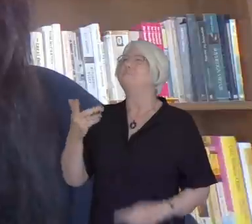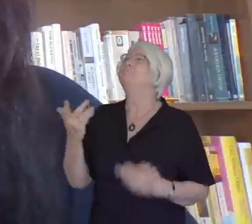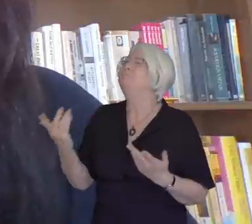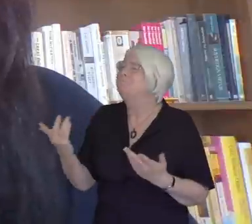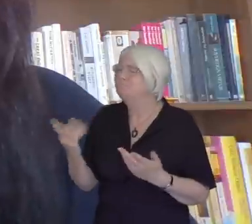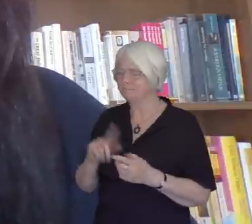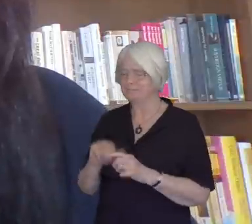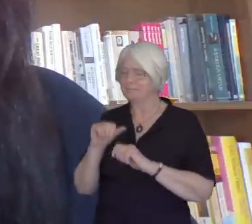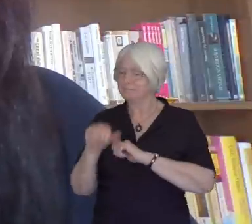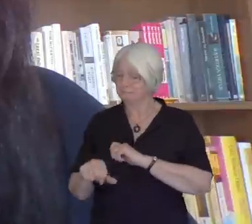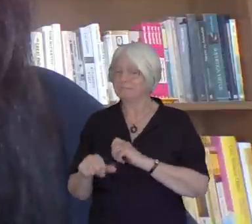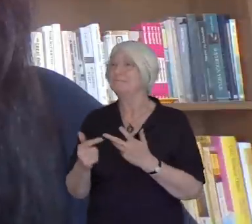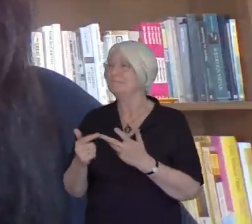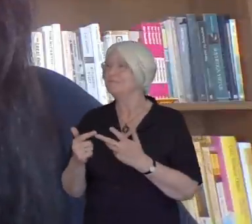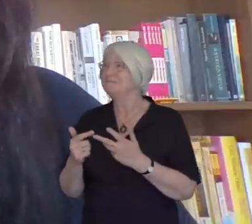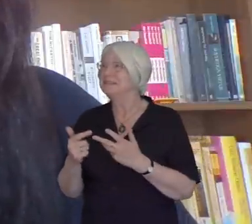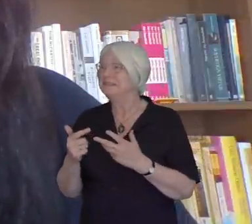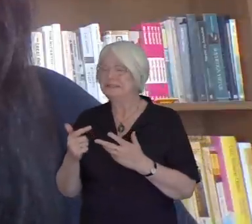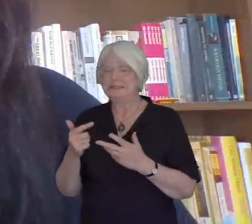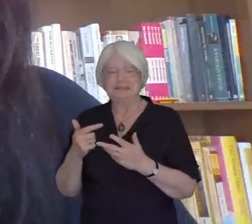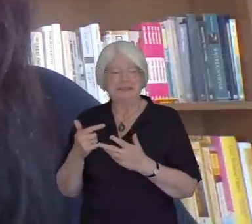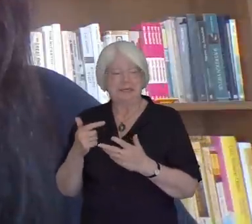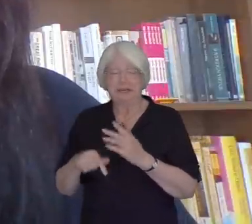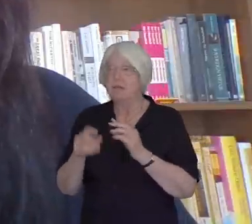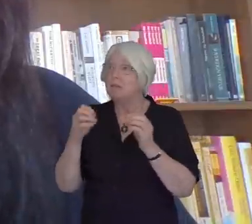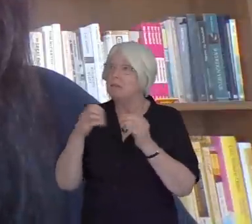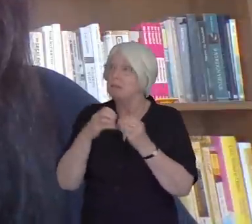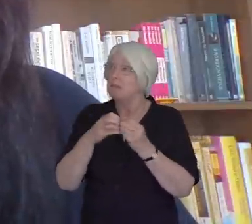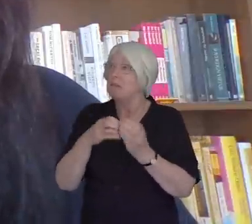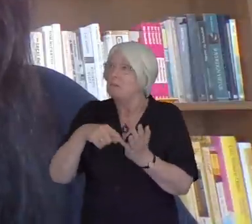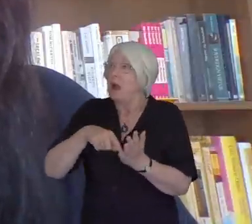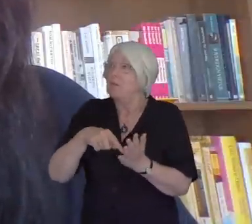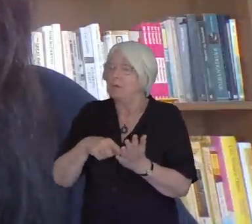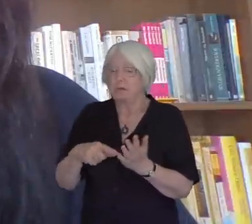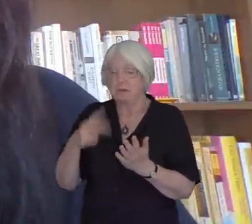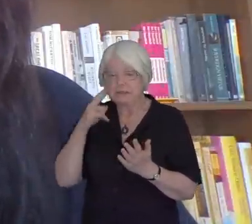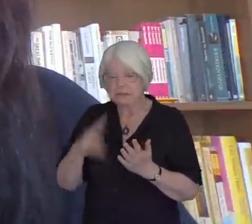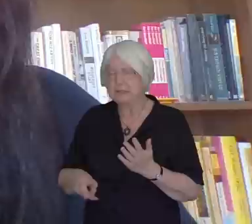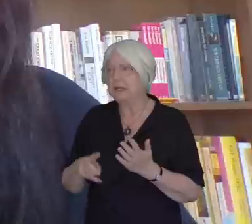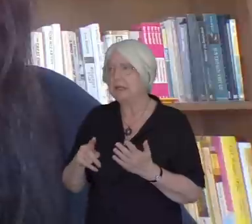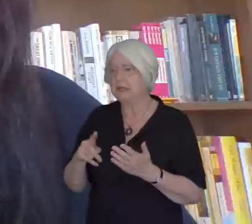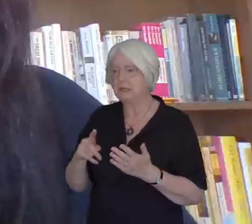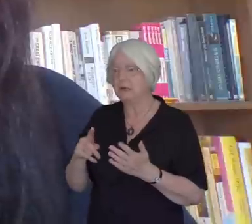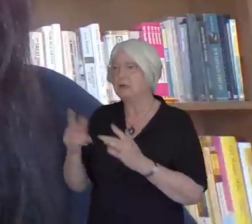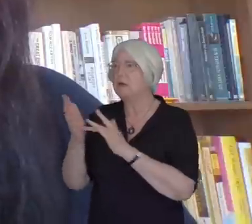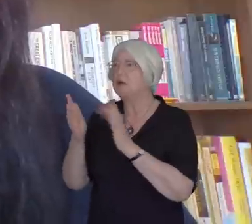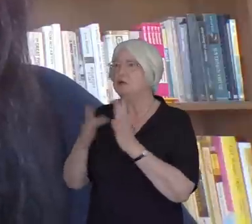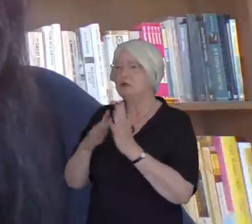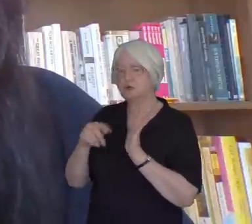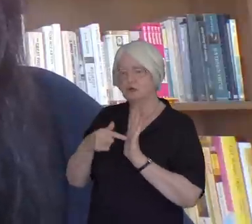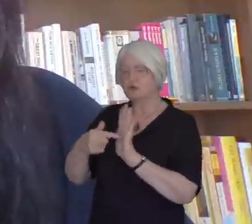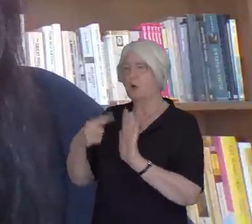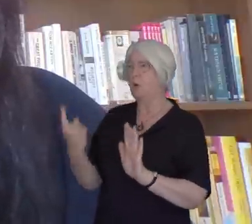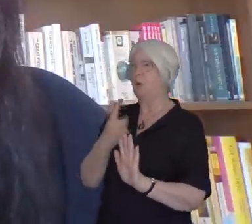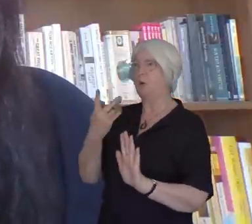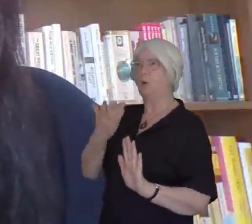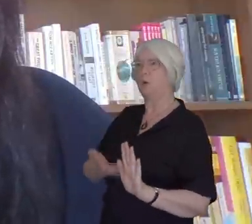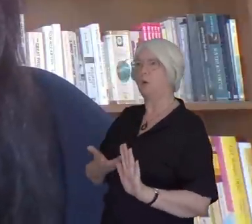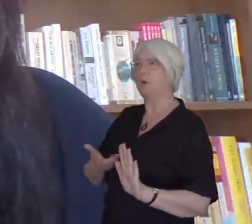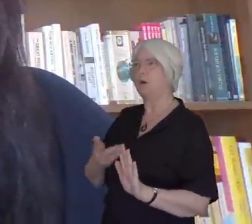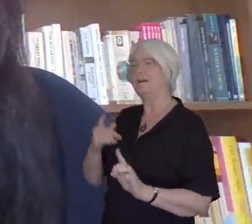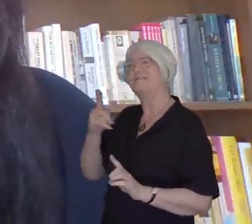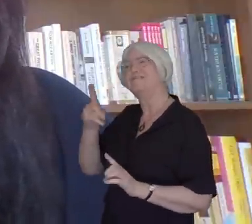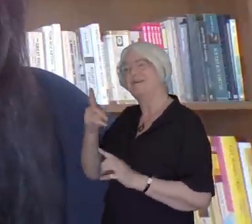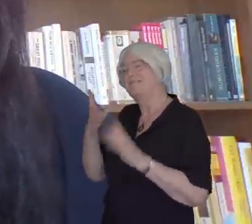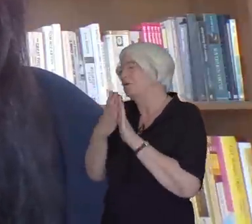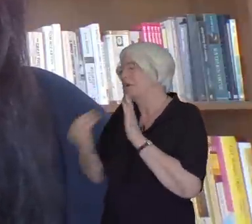It's significant that there are several examples of Christ revealing himself around a table. The Last Supper before his